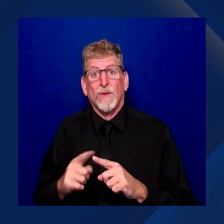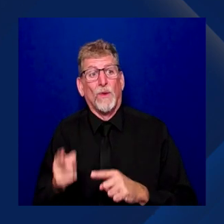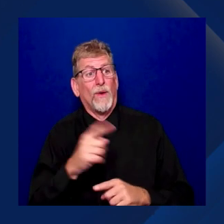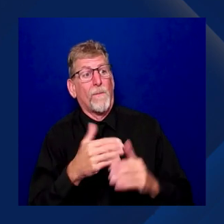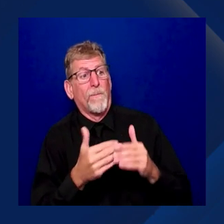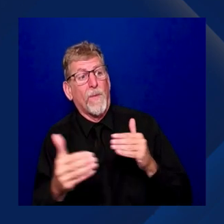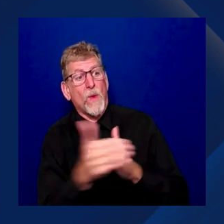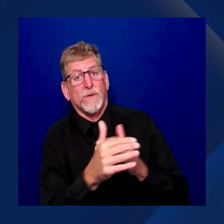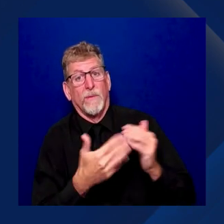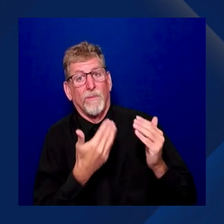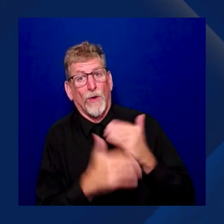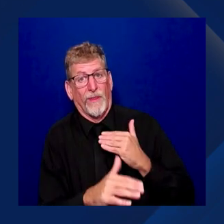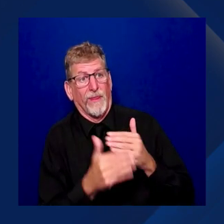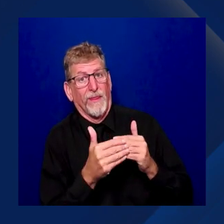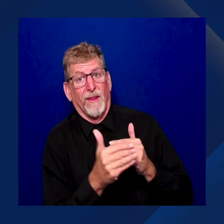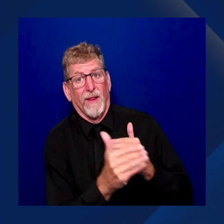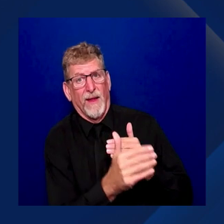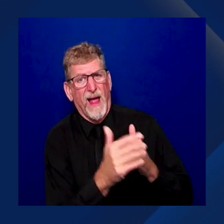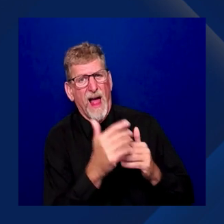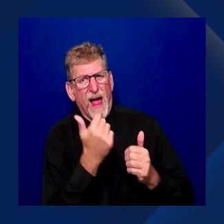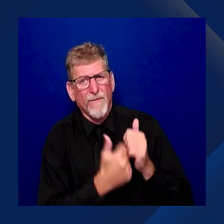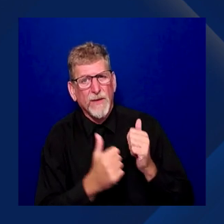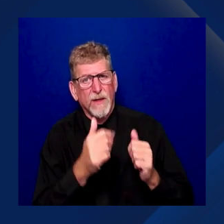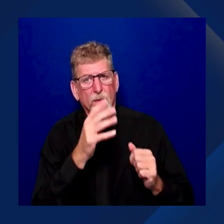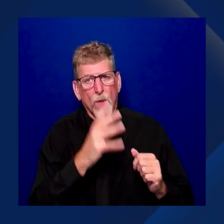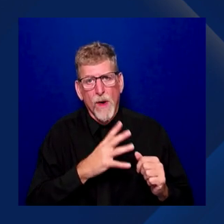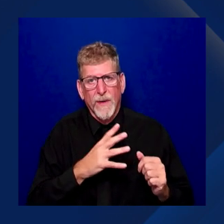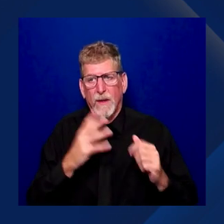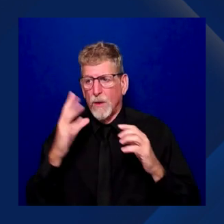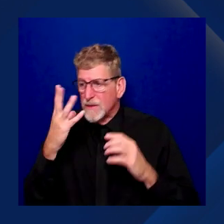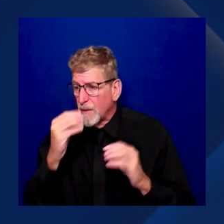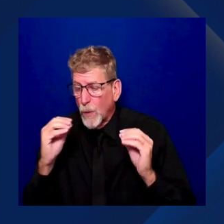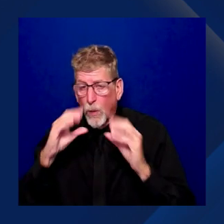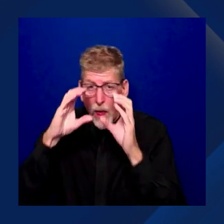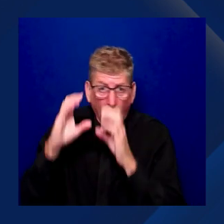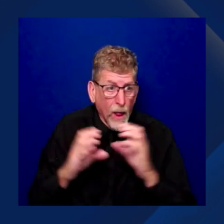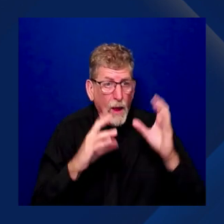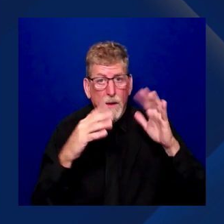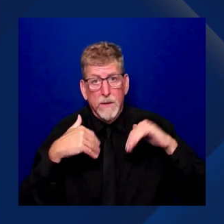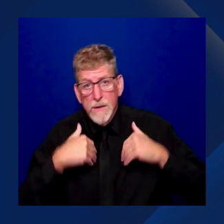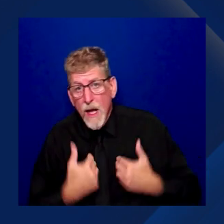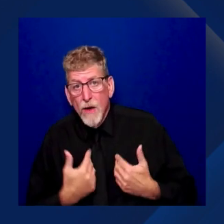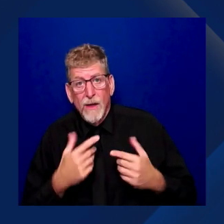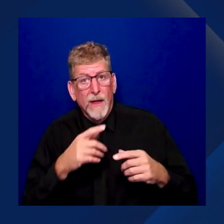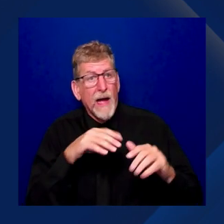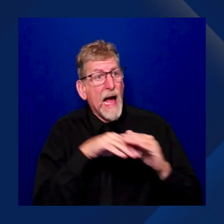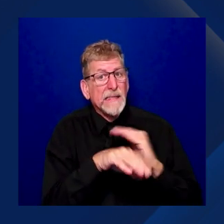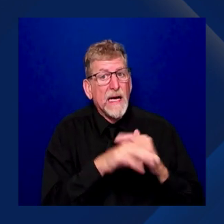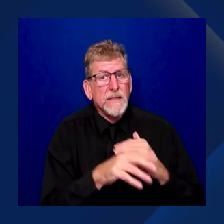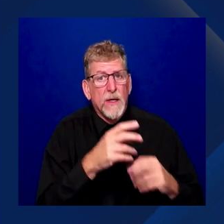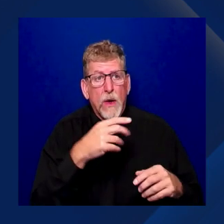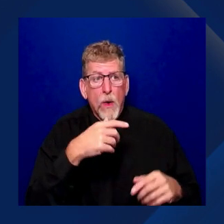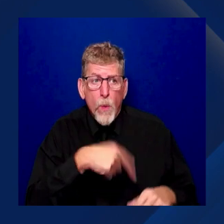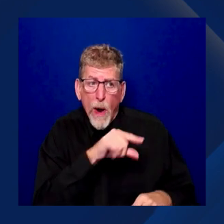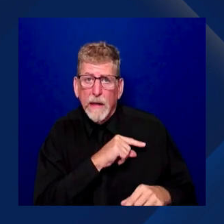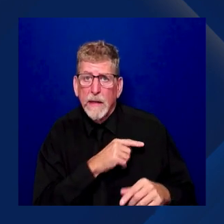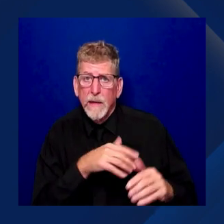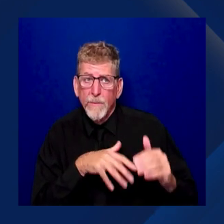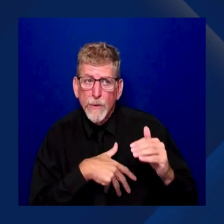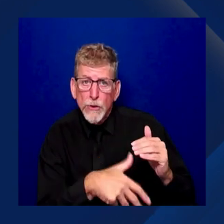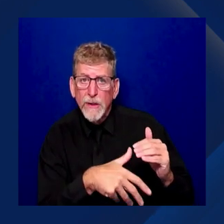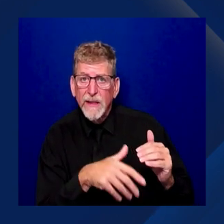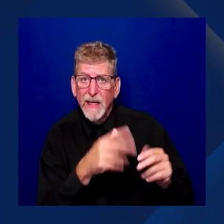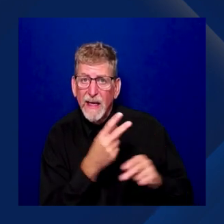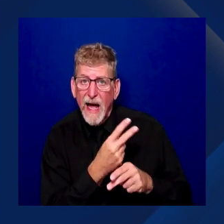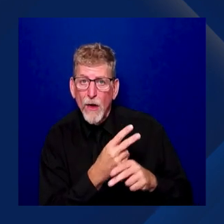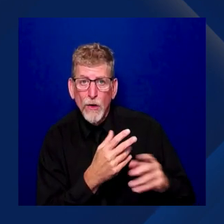to high quality maternal care providers can make all the difference in the world. While I'm lucky to be healthy and